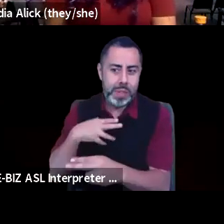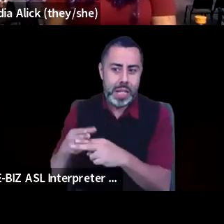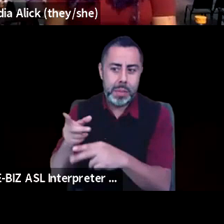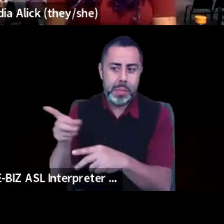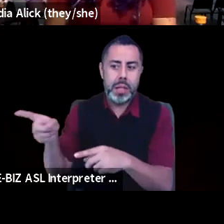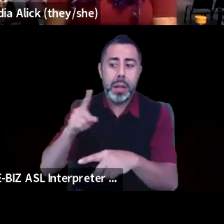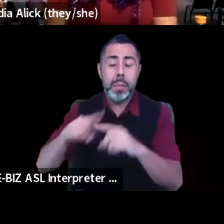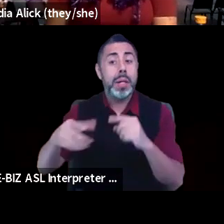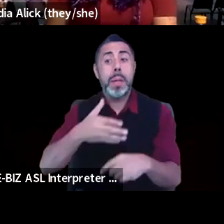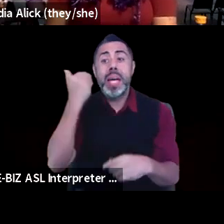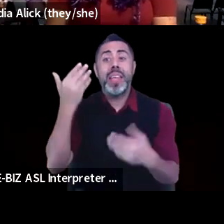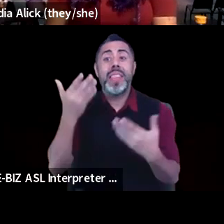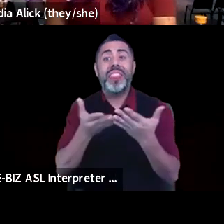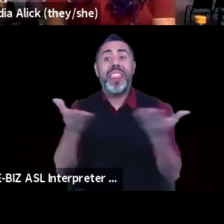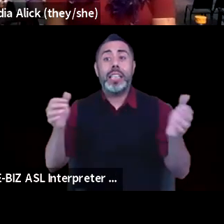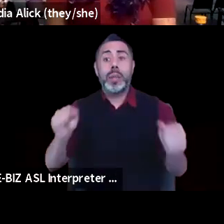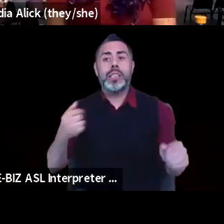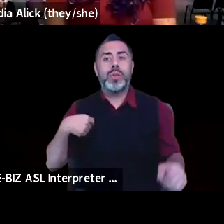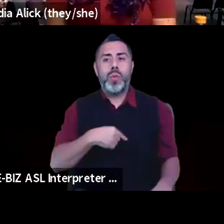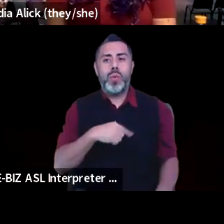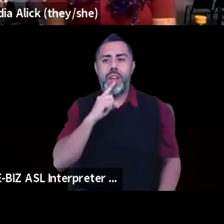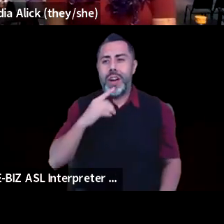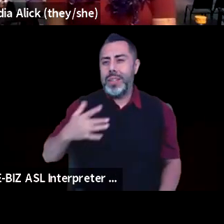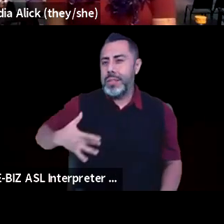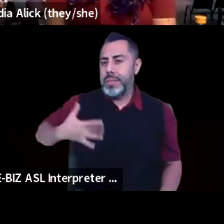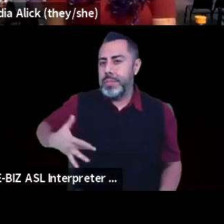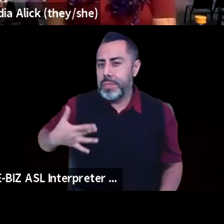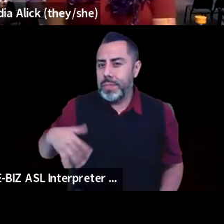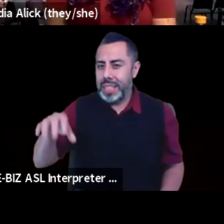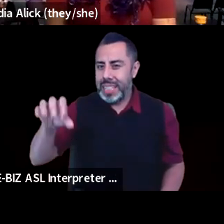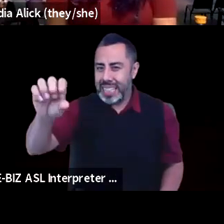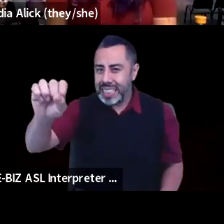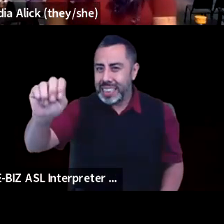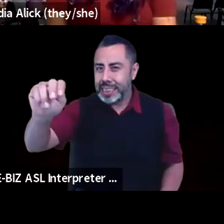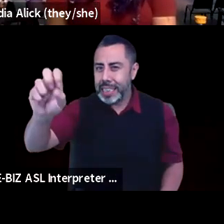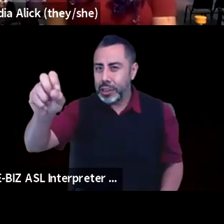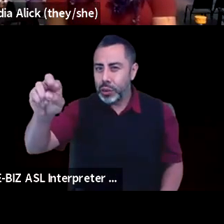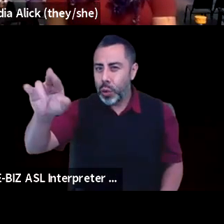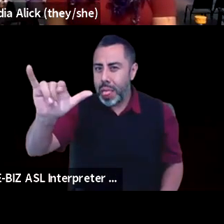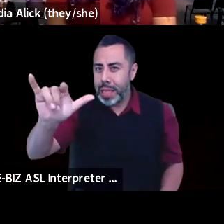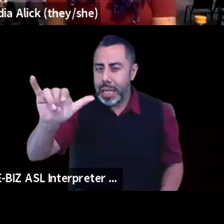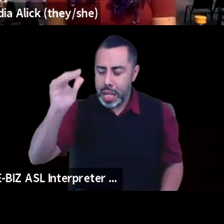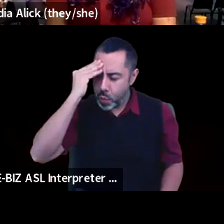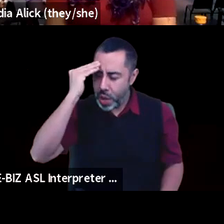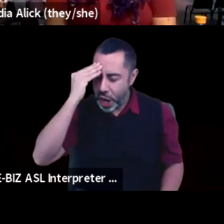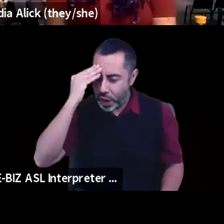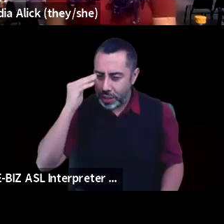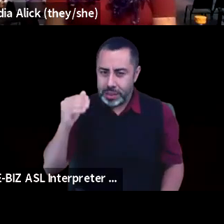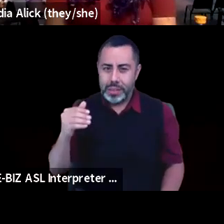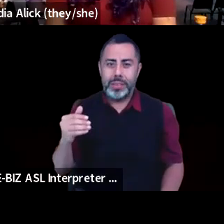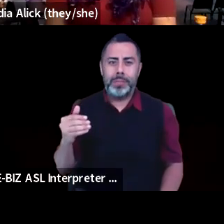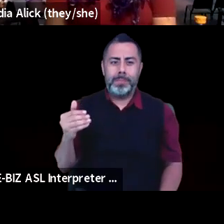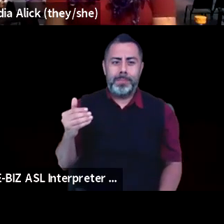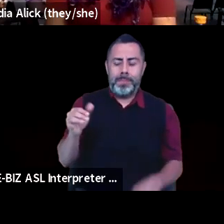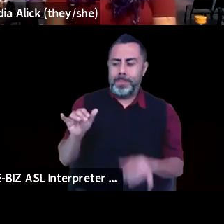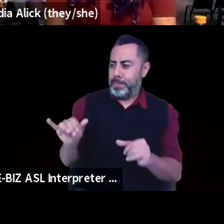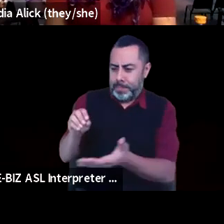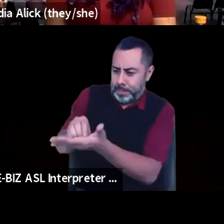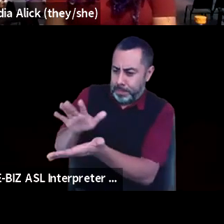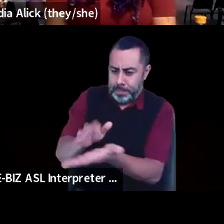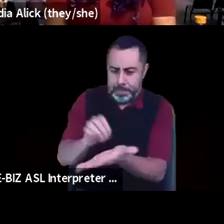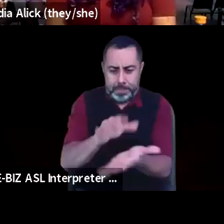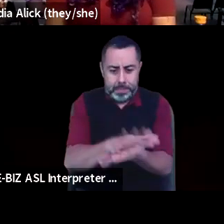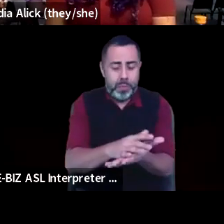aware of the things that are happening by documenting them, because we may not actually know what will be important to this